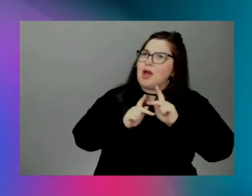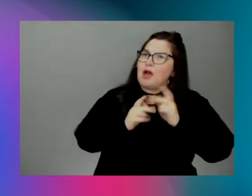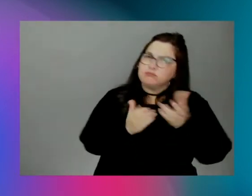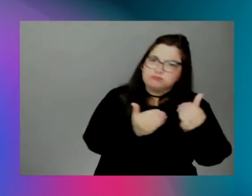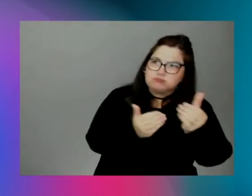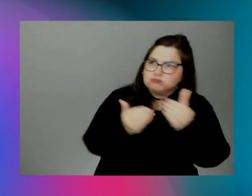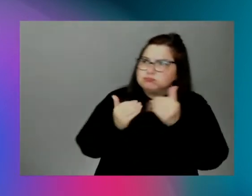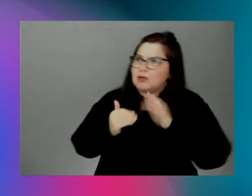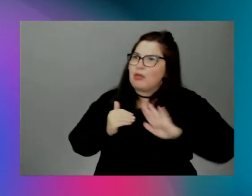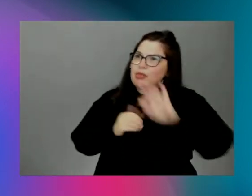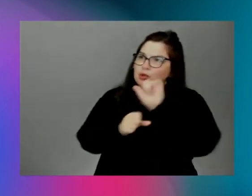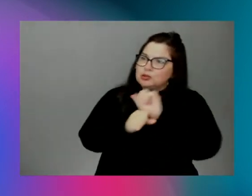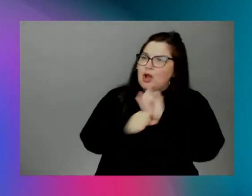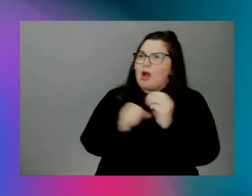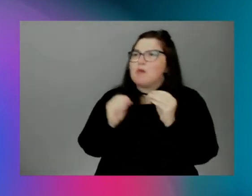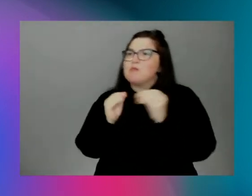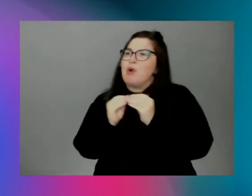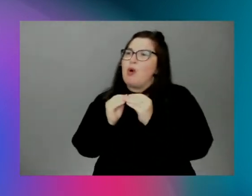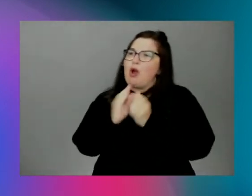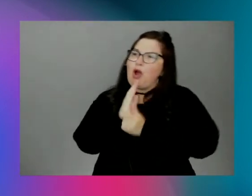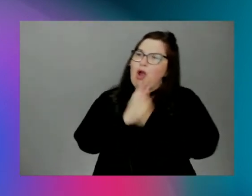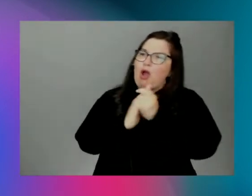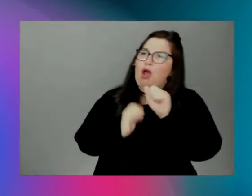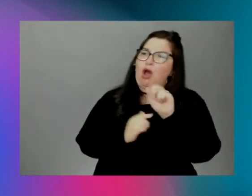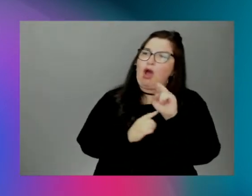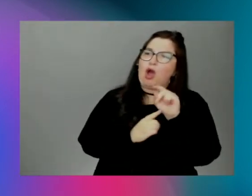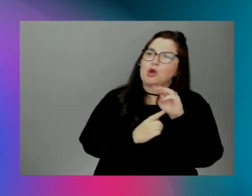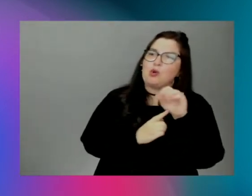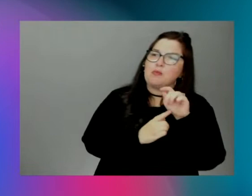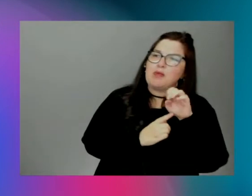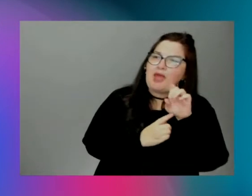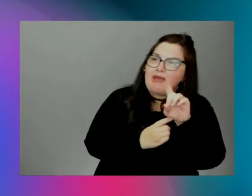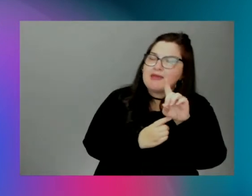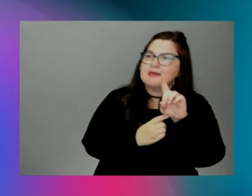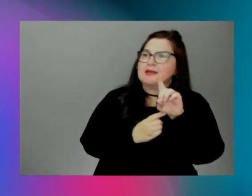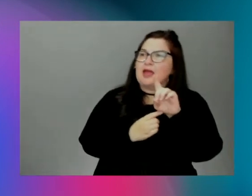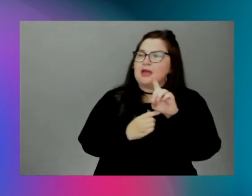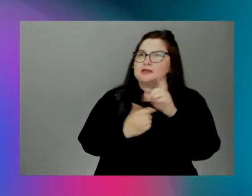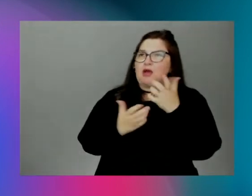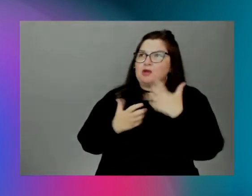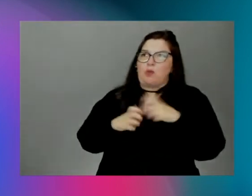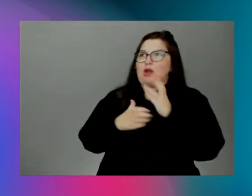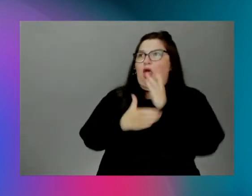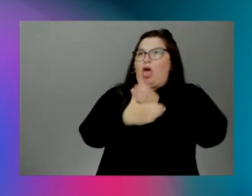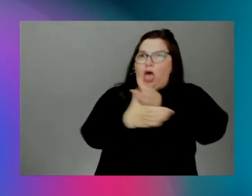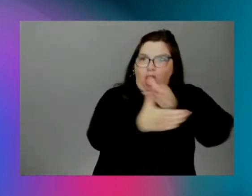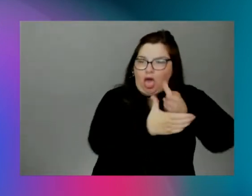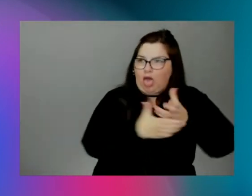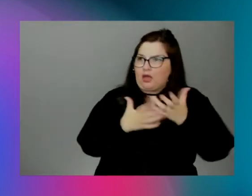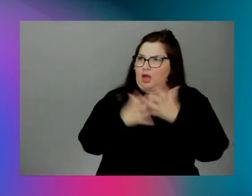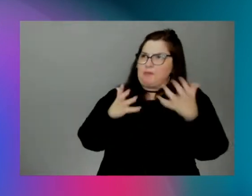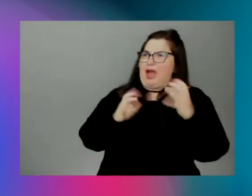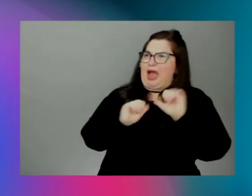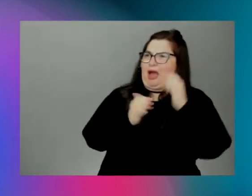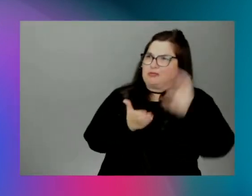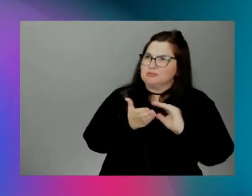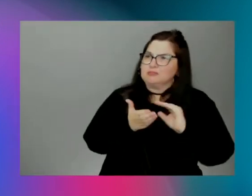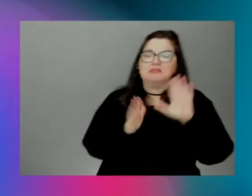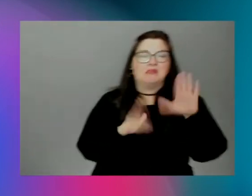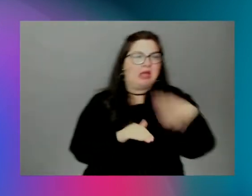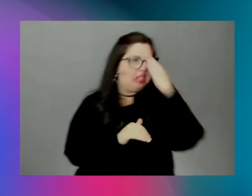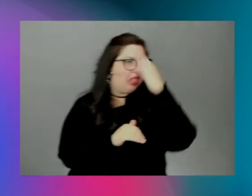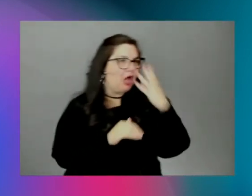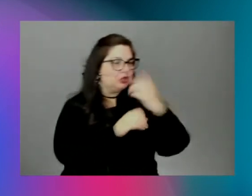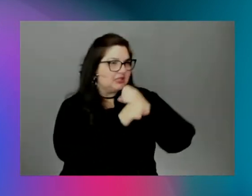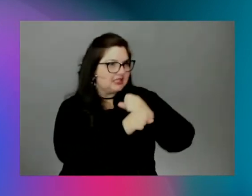more easy, and I have to not step in so much? Right, so in security we have something called